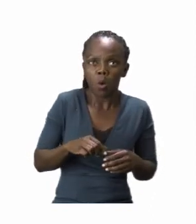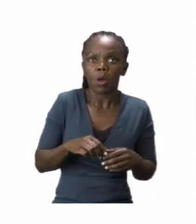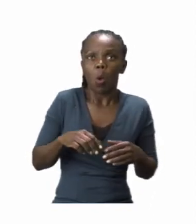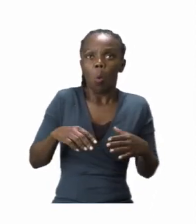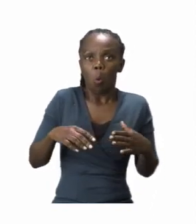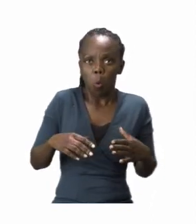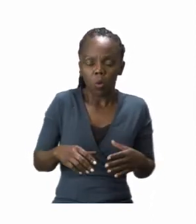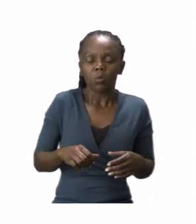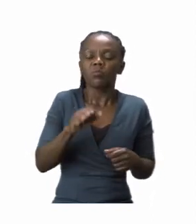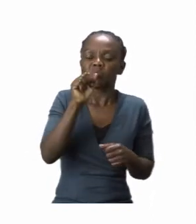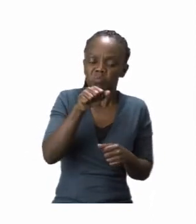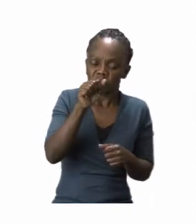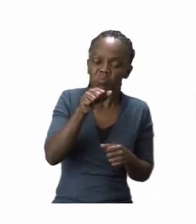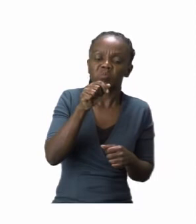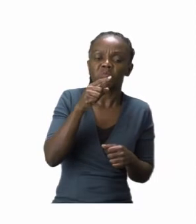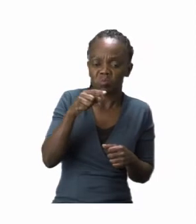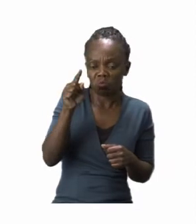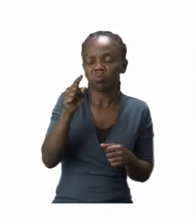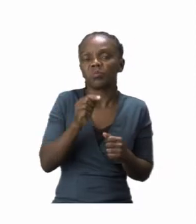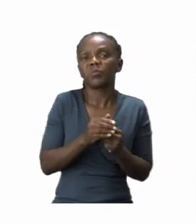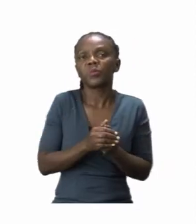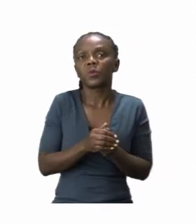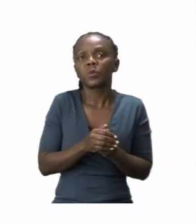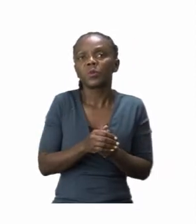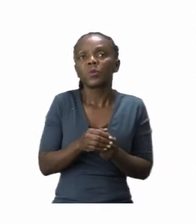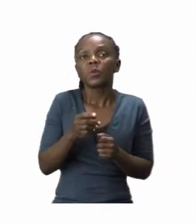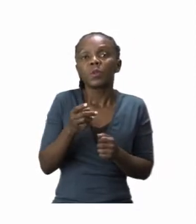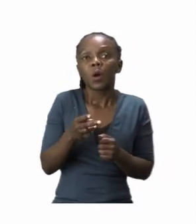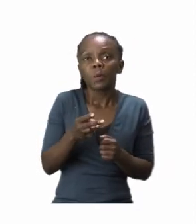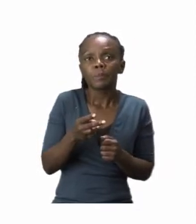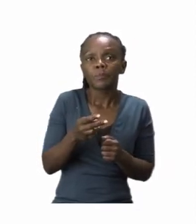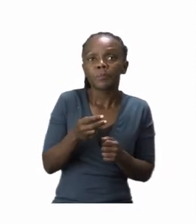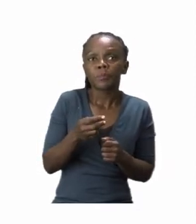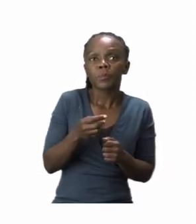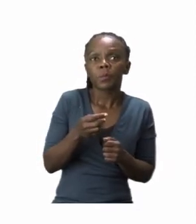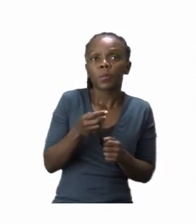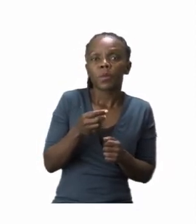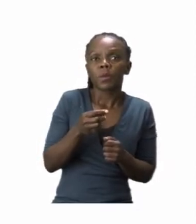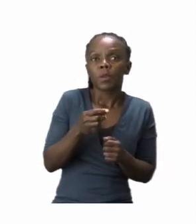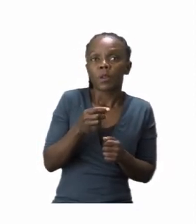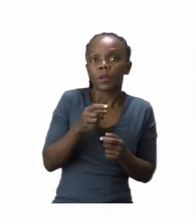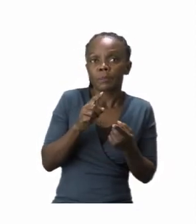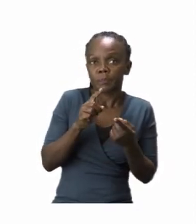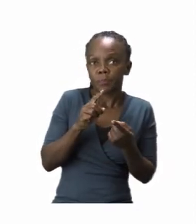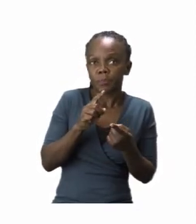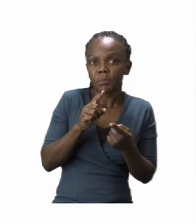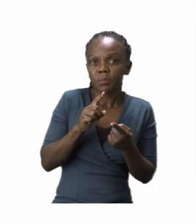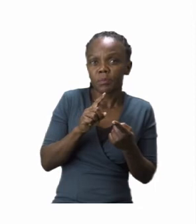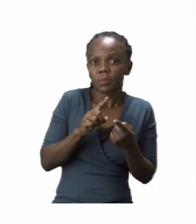read the first and second sentences now. The first one says, the